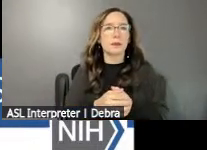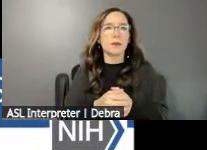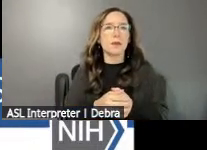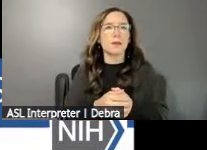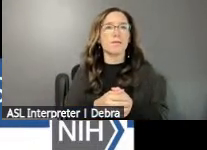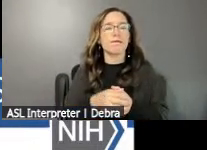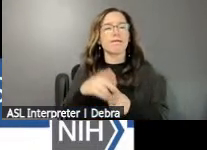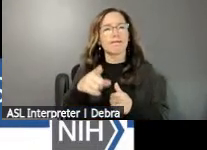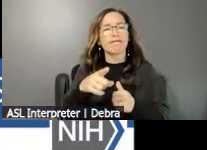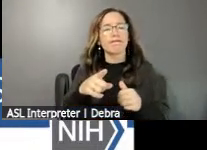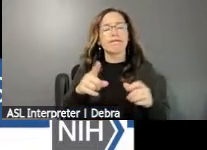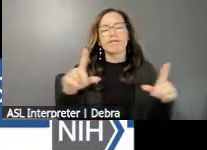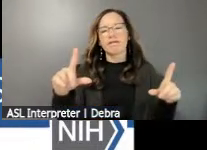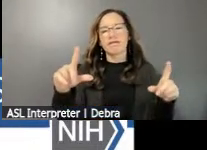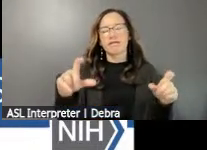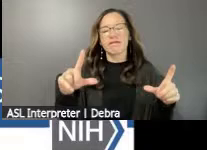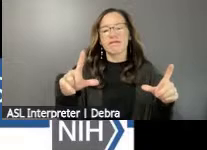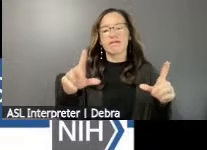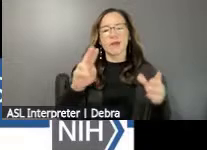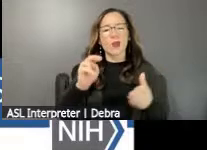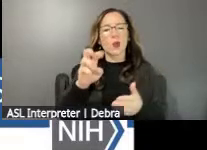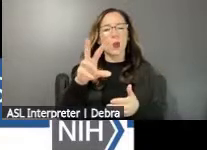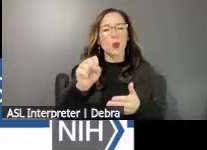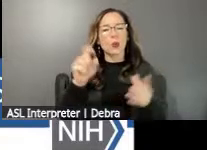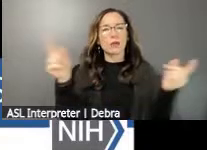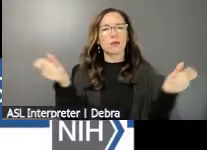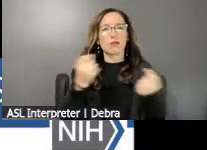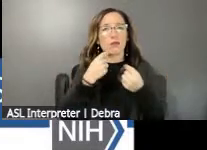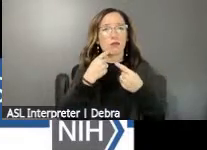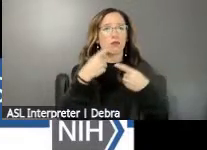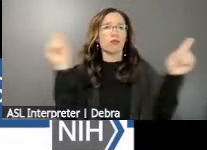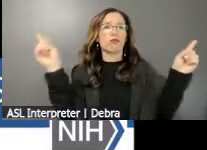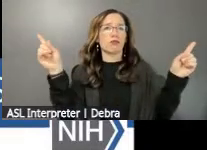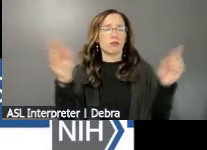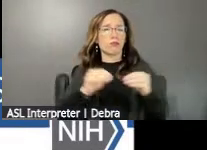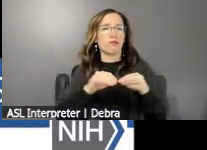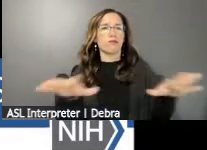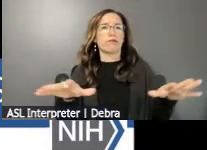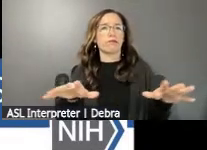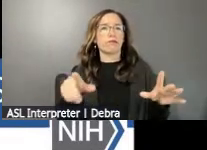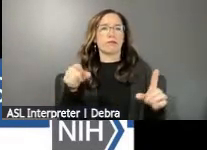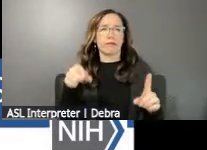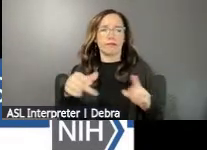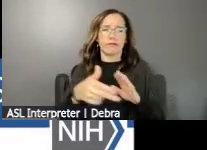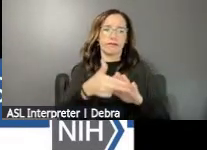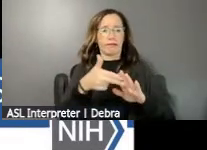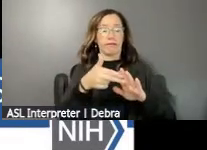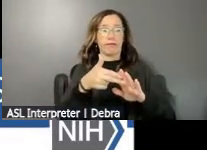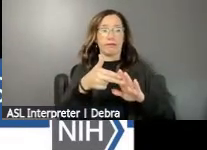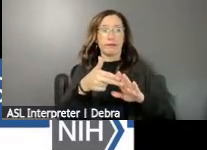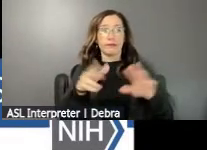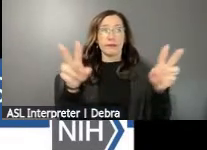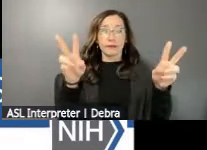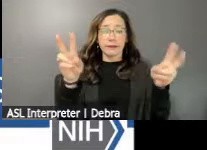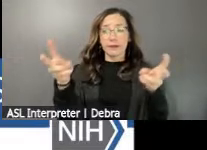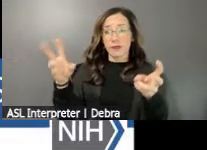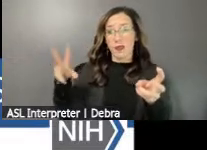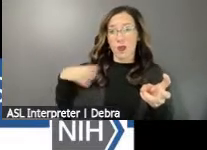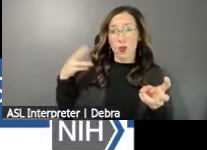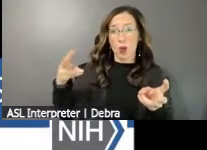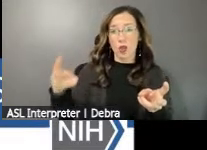a snapshot of the news release from the NIH about this designation, but also a headline from the Washington